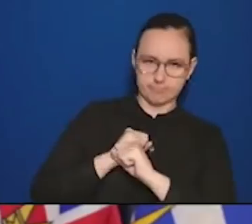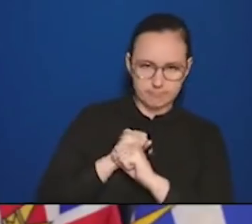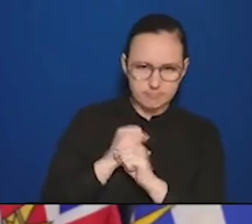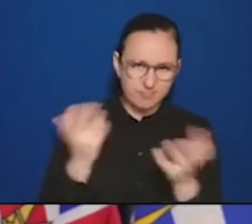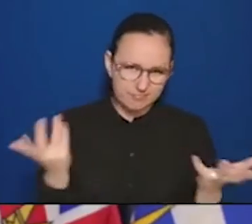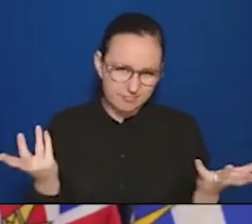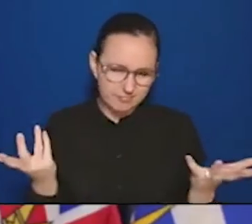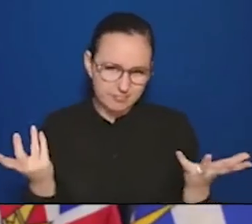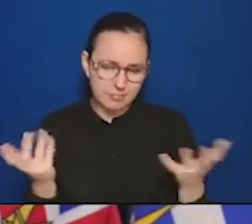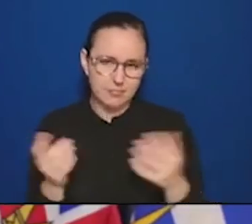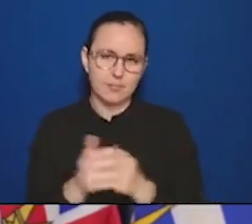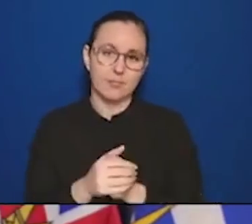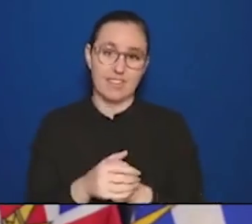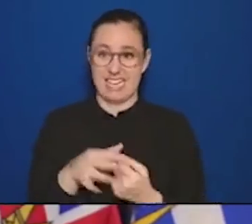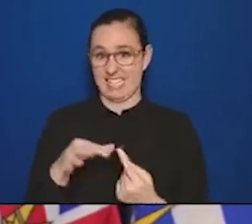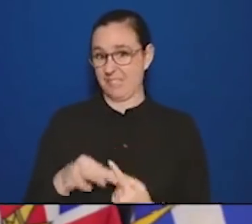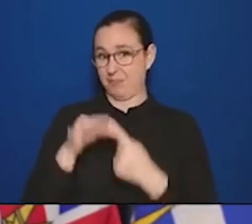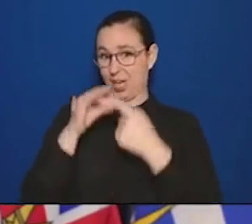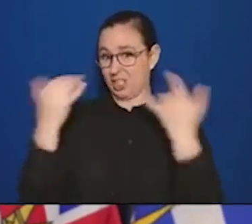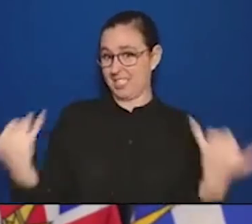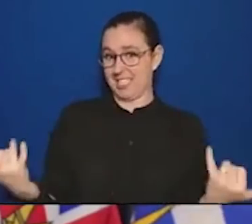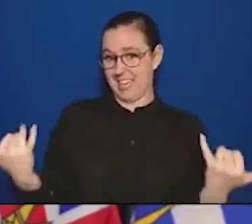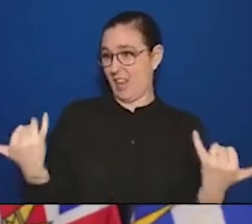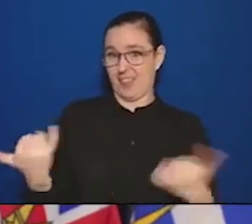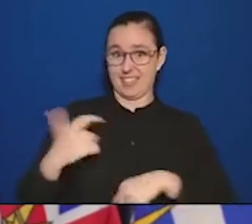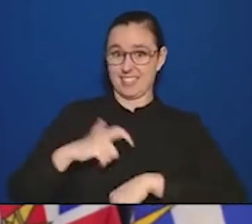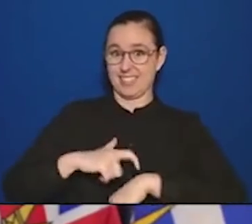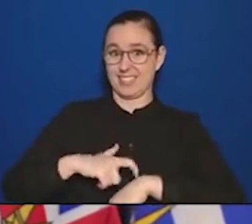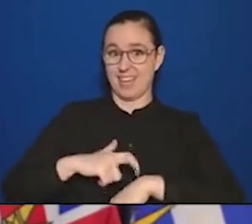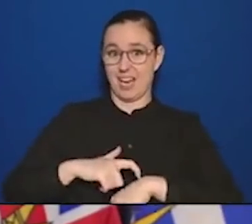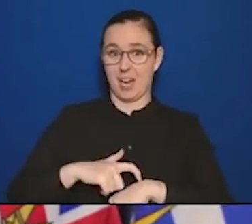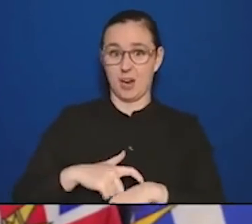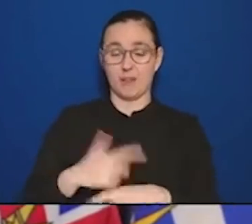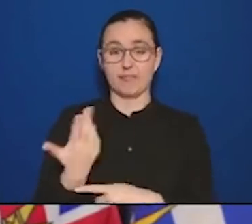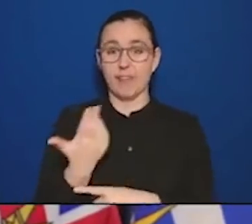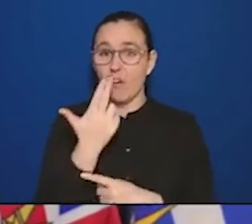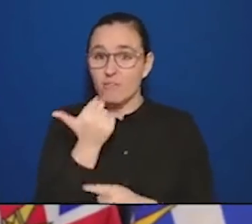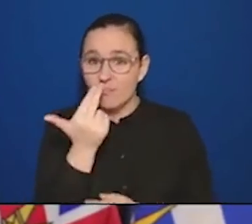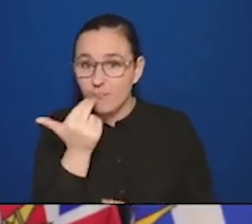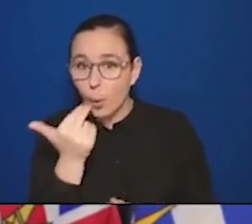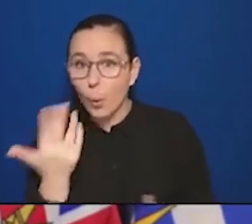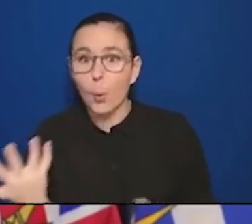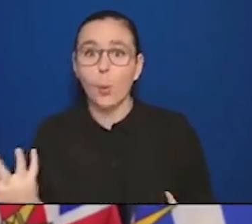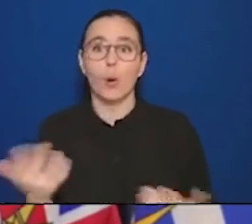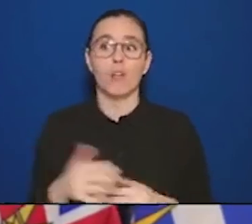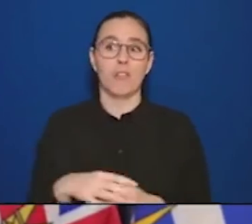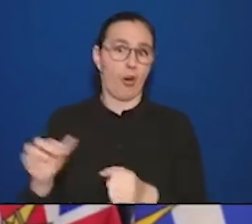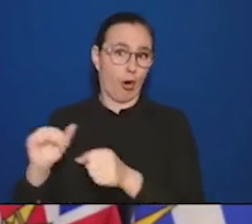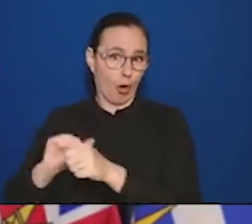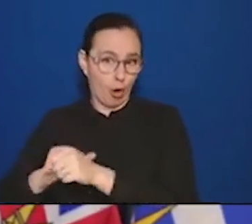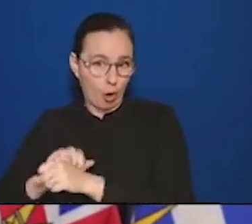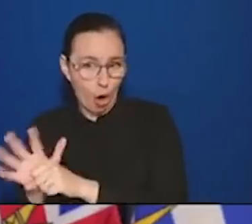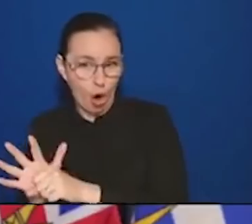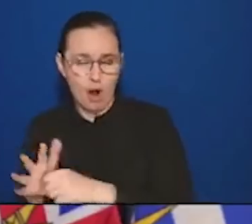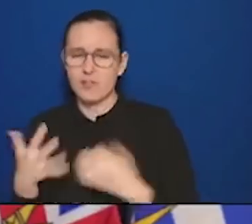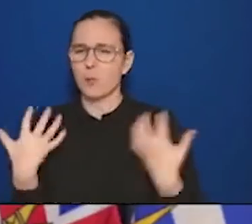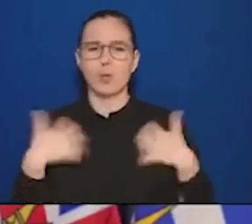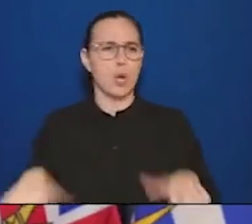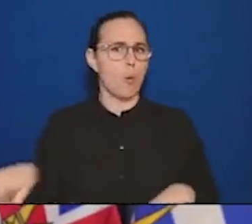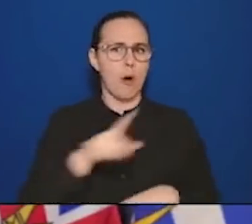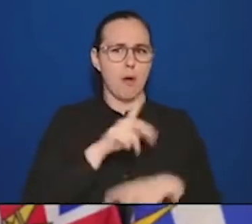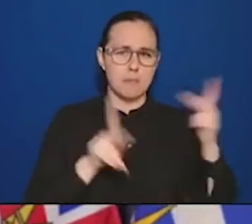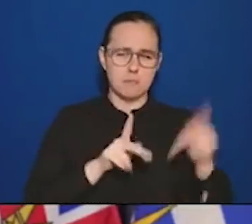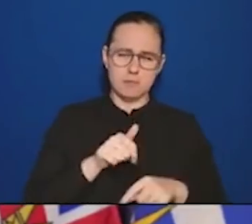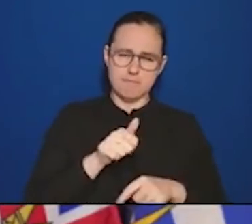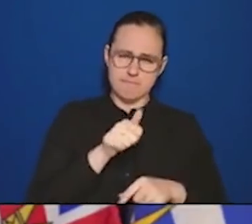is a flu season or when there's a pandemic, that the people aren't forced to go to work when